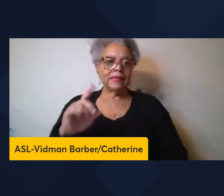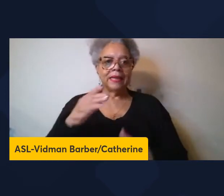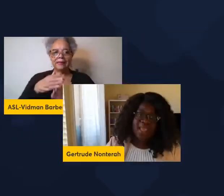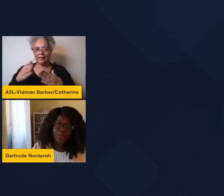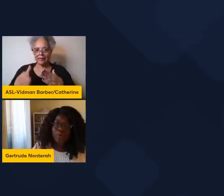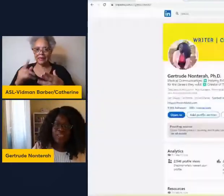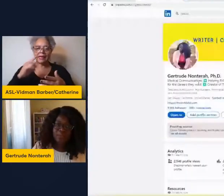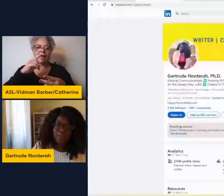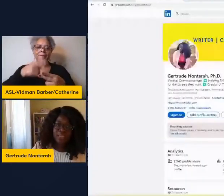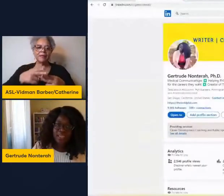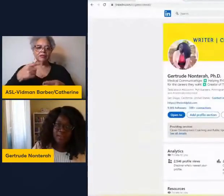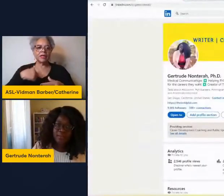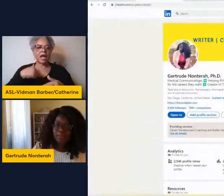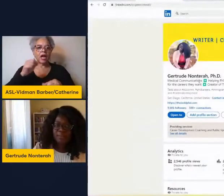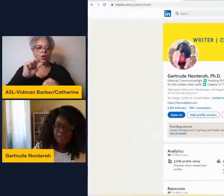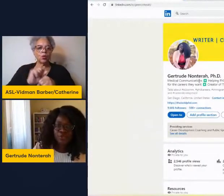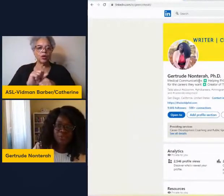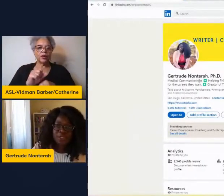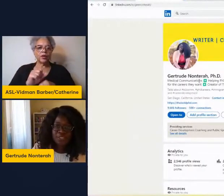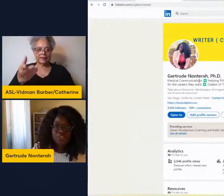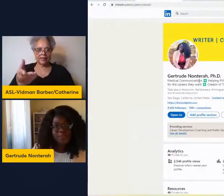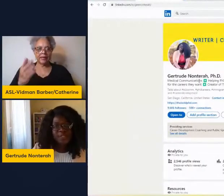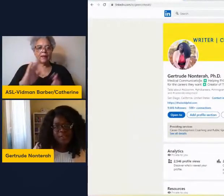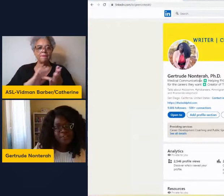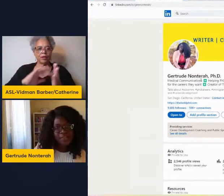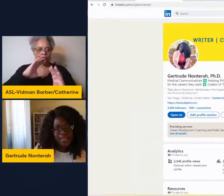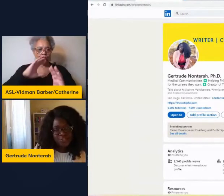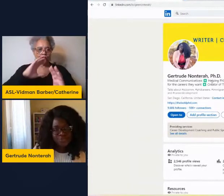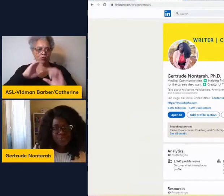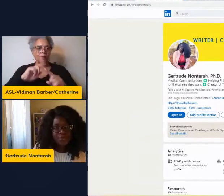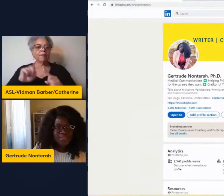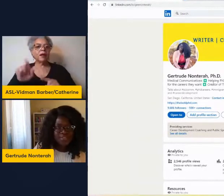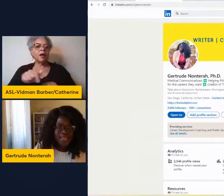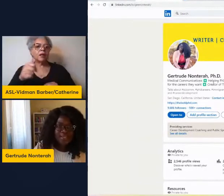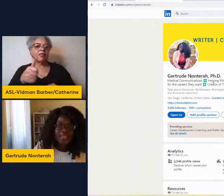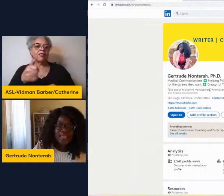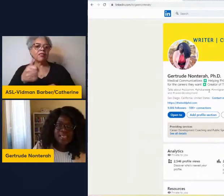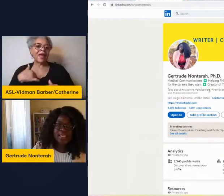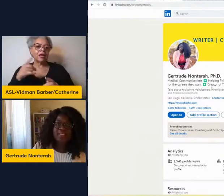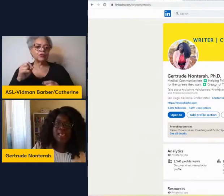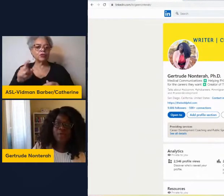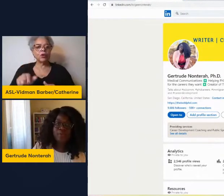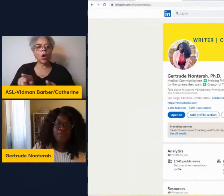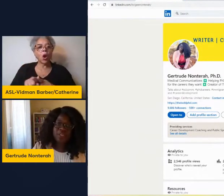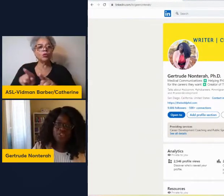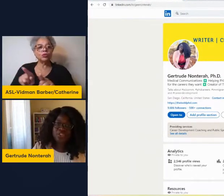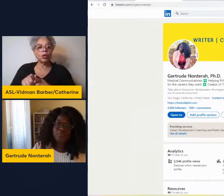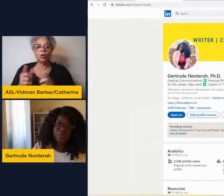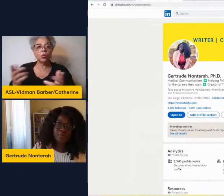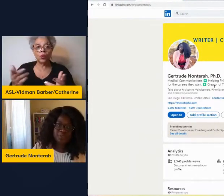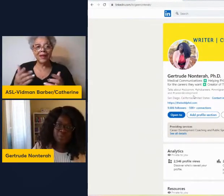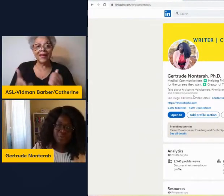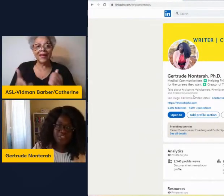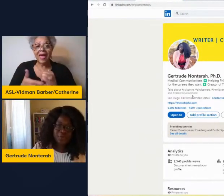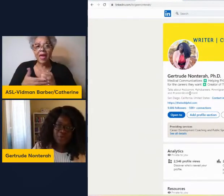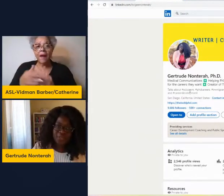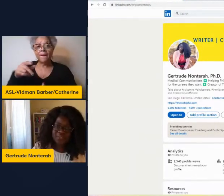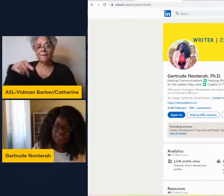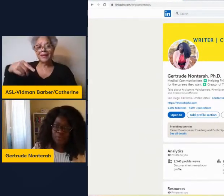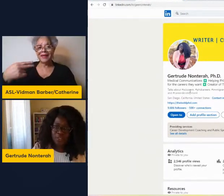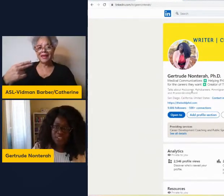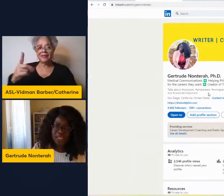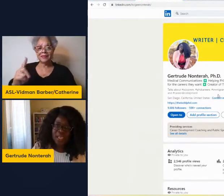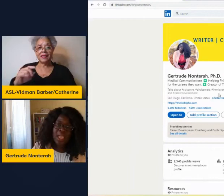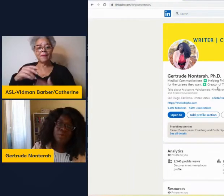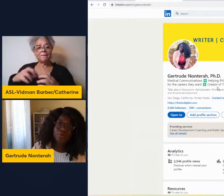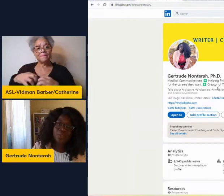I mentioned that I work in medical communications. But another thing I do on the side is helping PhDs build personal brands for careers